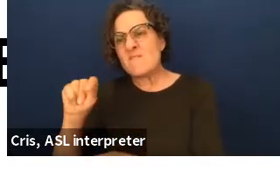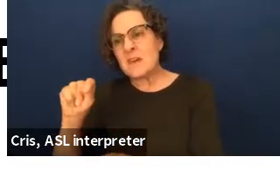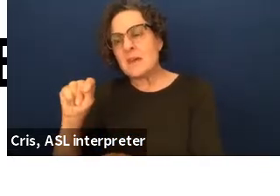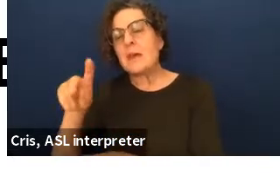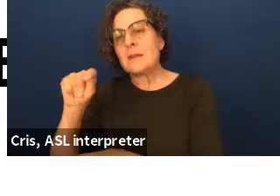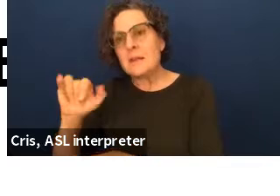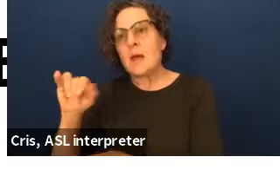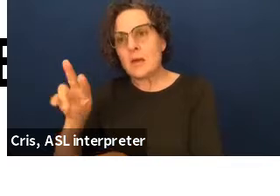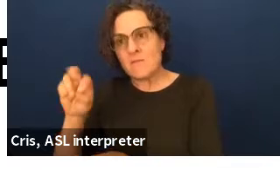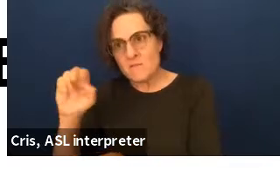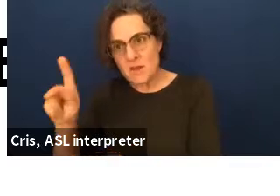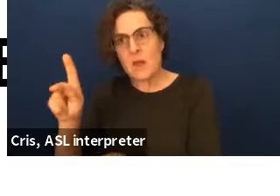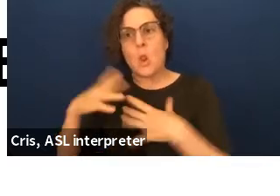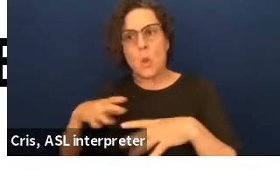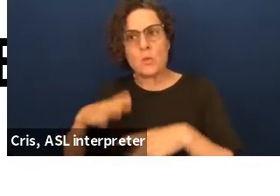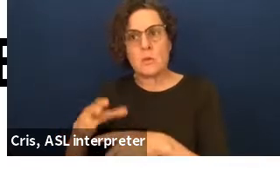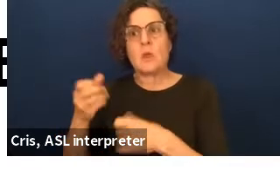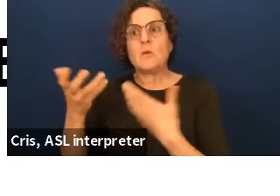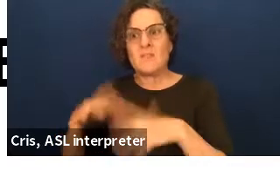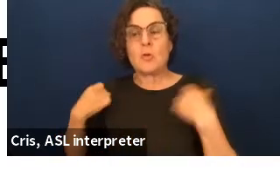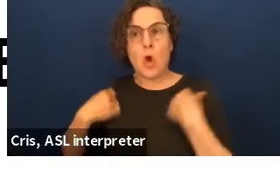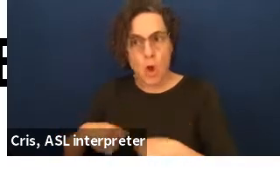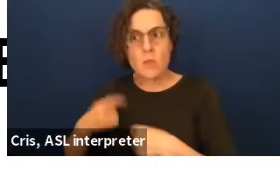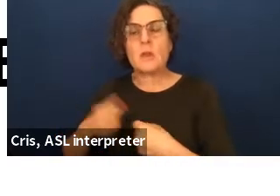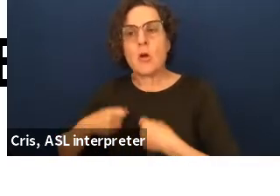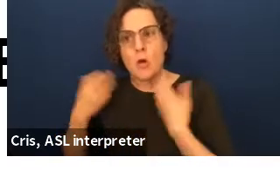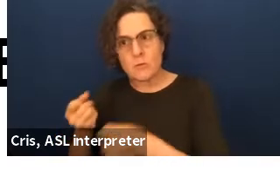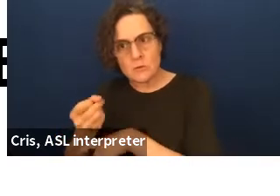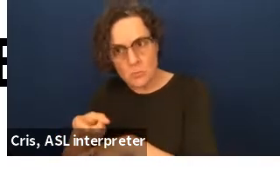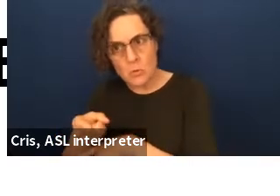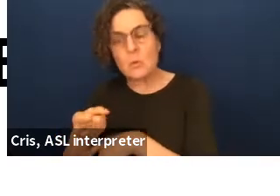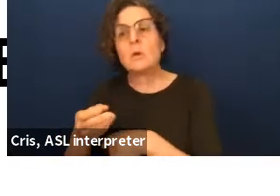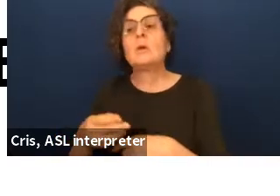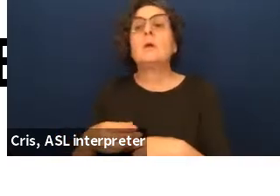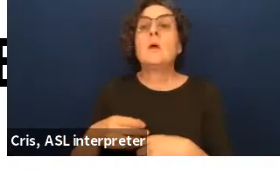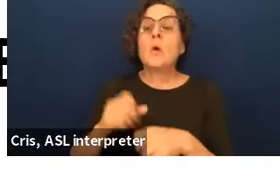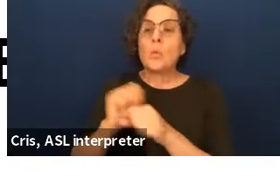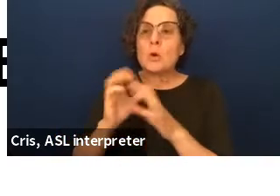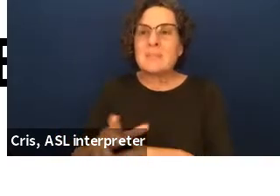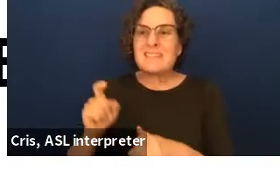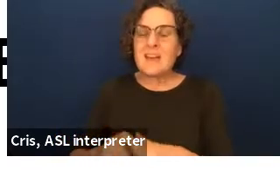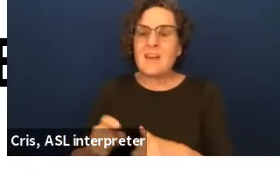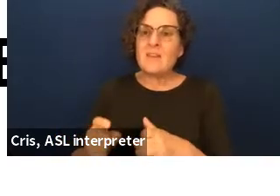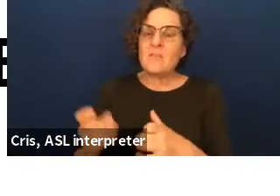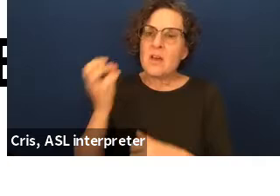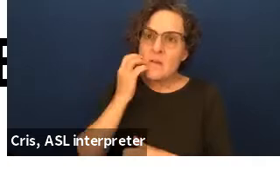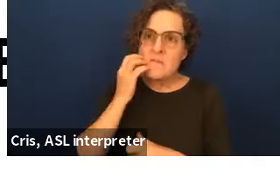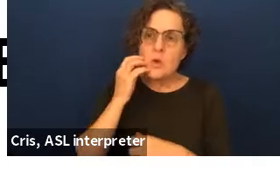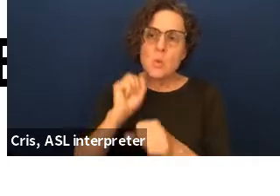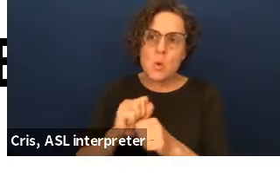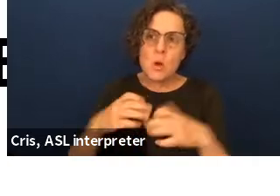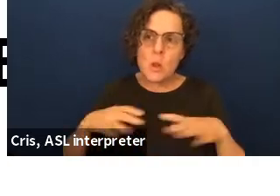disposable clothing. They are required to have heavy work gloves, wear hard hats, steel-toed